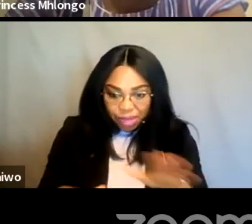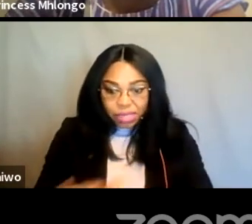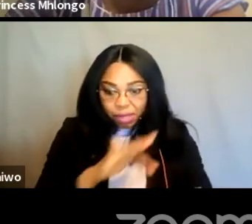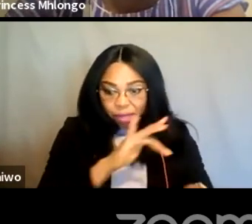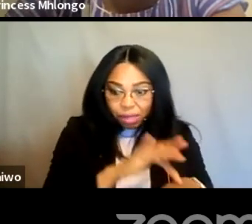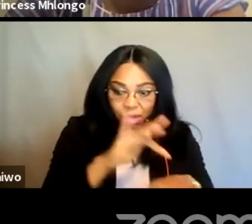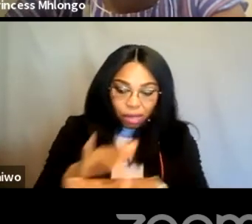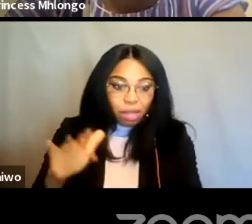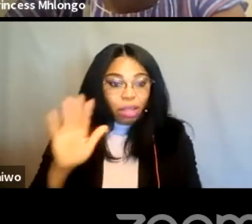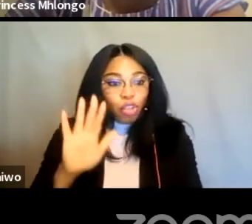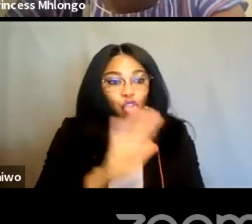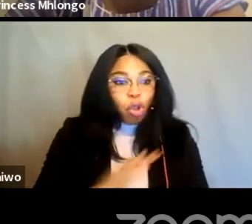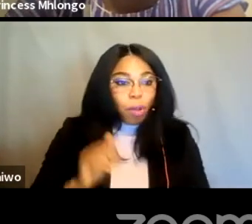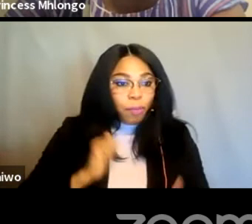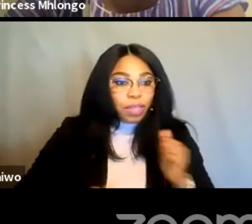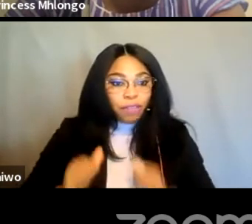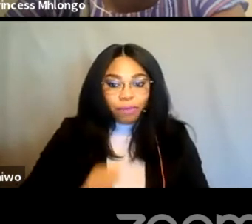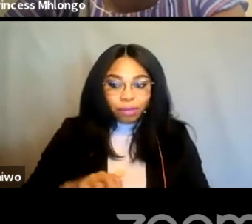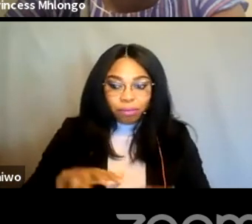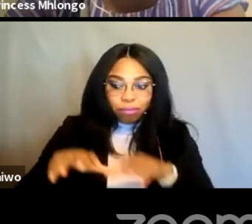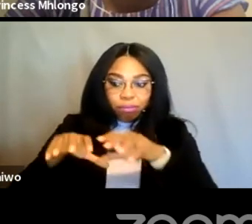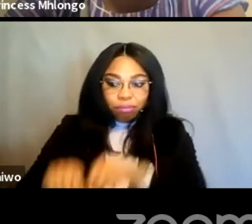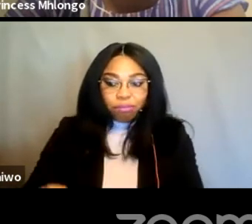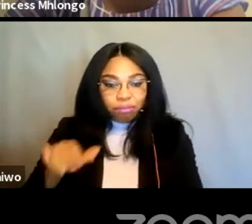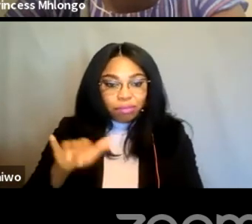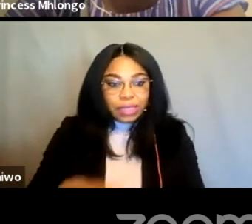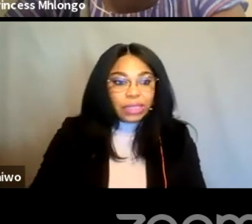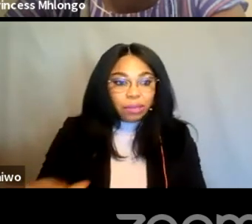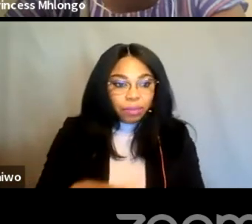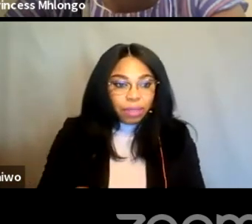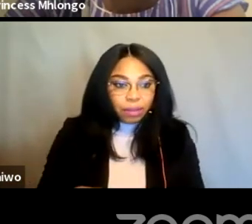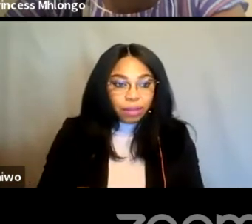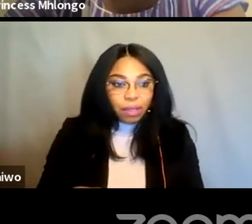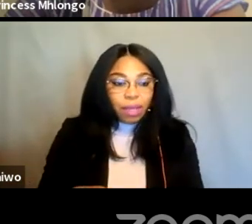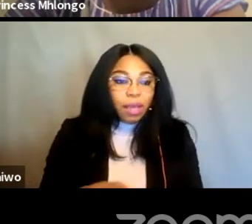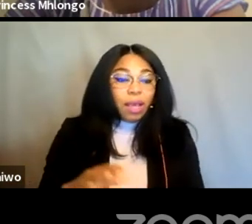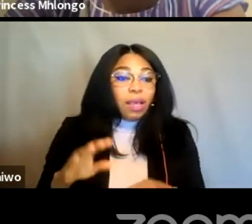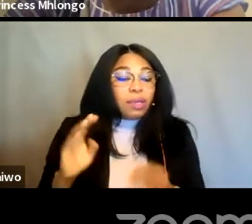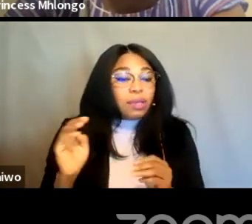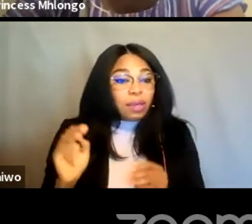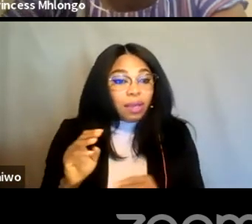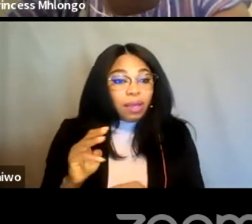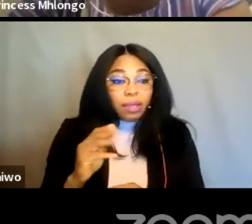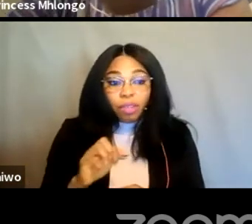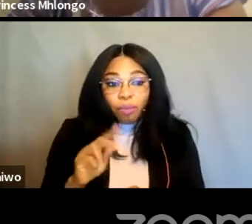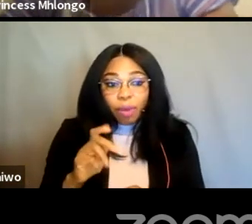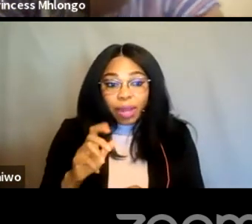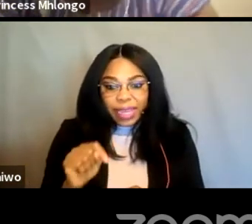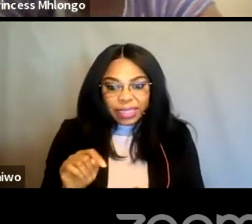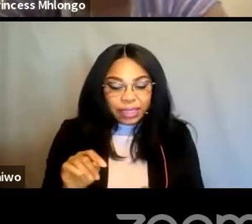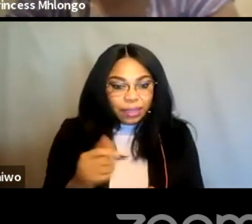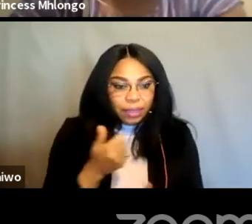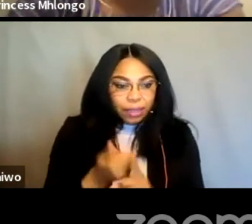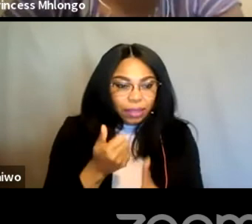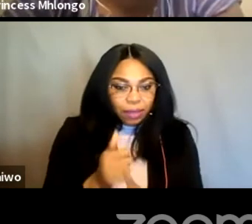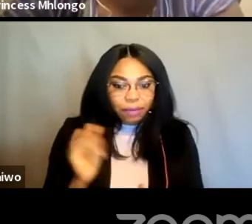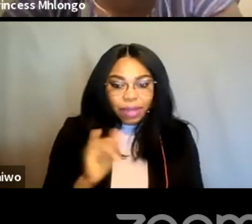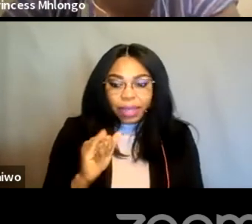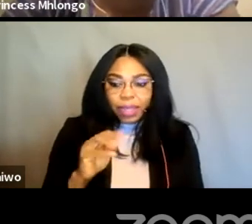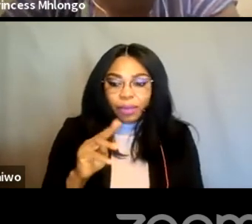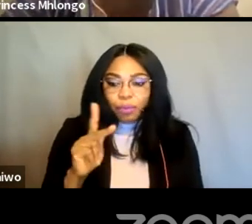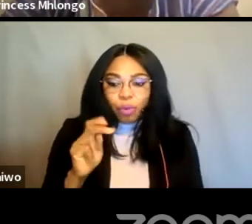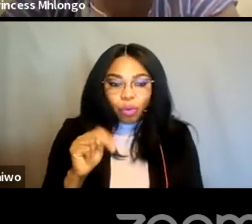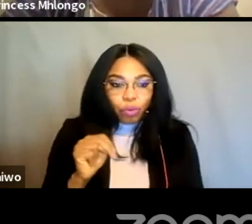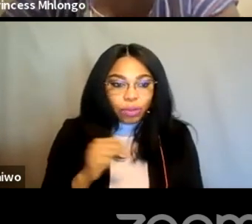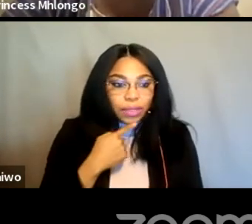your performance claims that space. You know, the market space, the market itself, like Ibukun was saying, the market theater, you